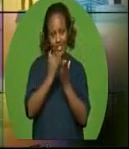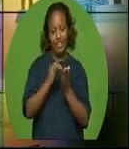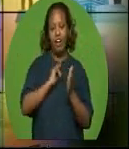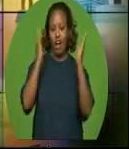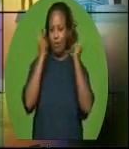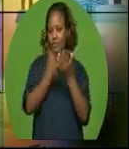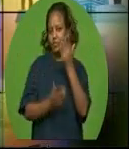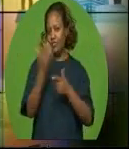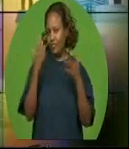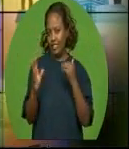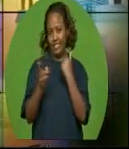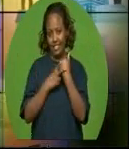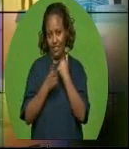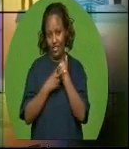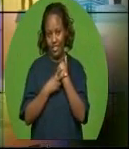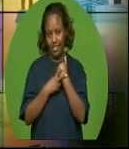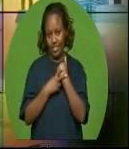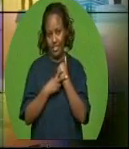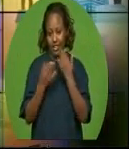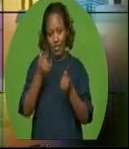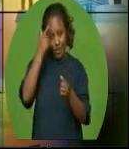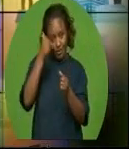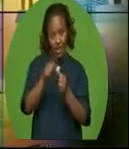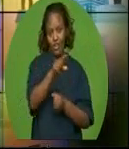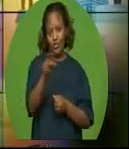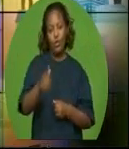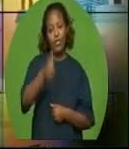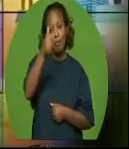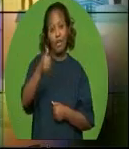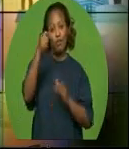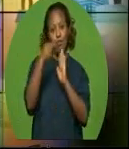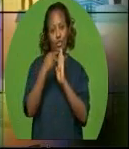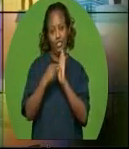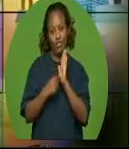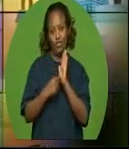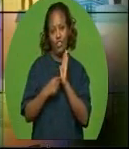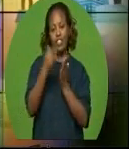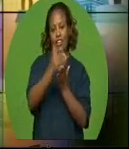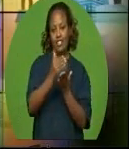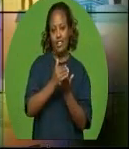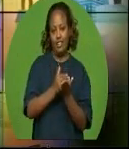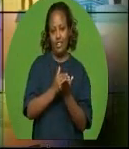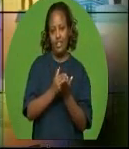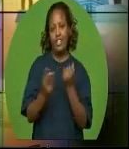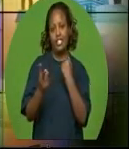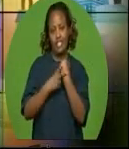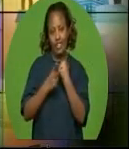lesson, I hope you discussed saving. Let me remind you of the main points of the